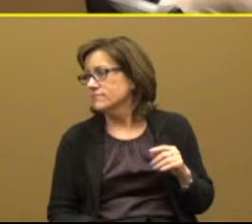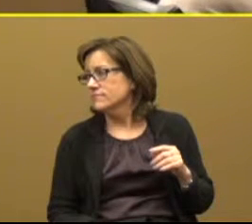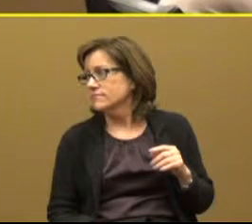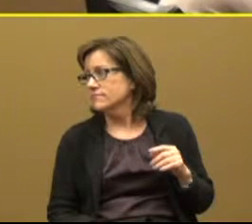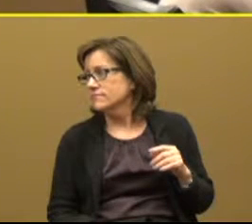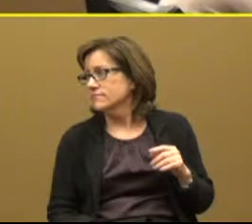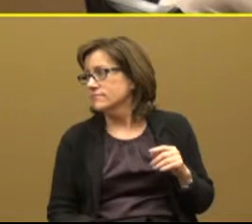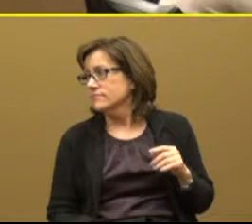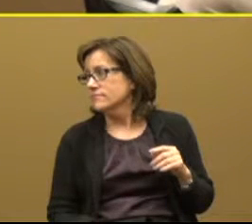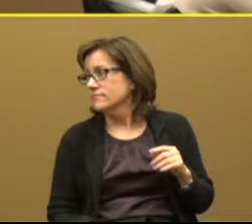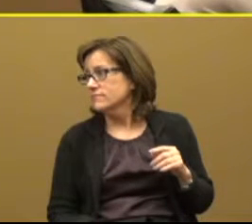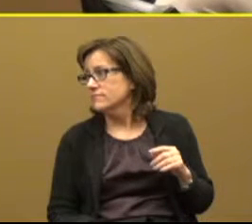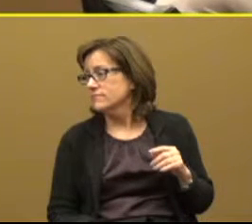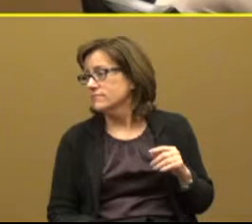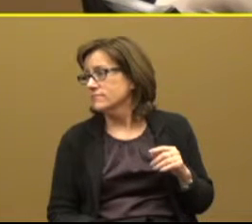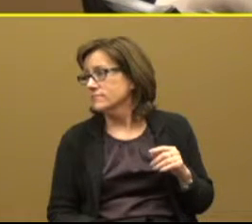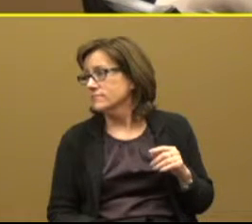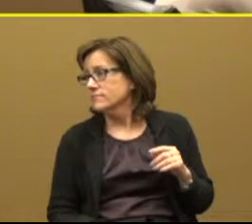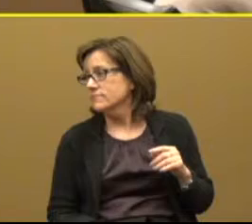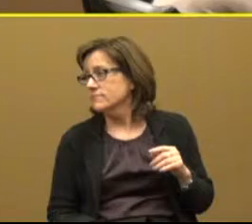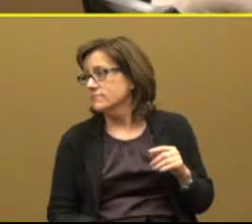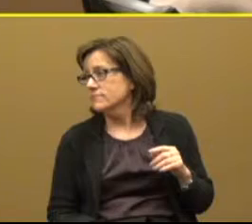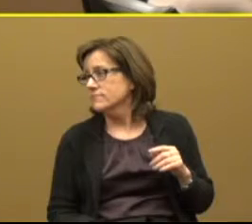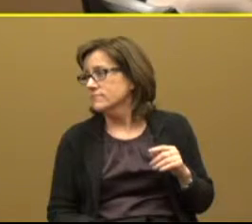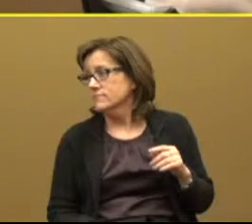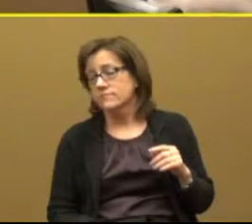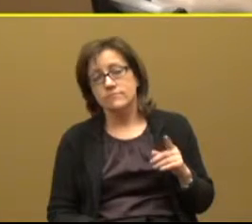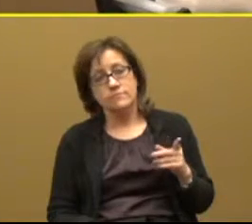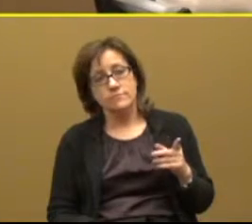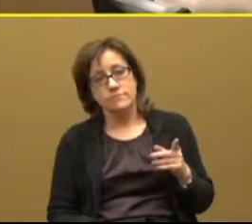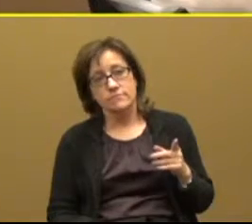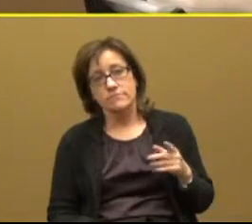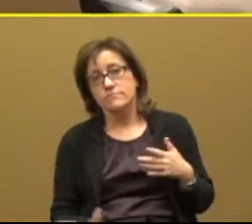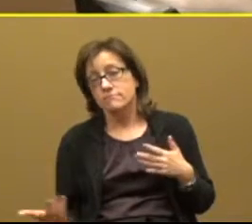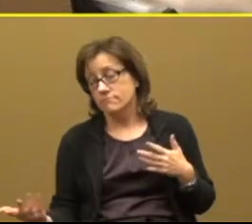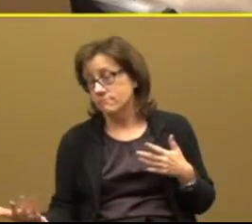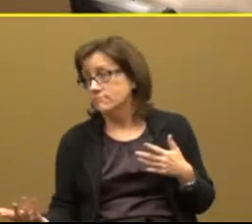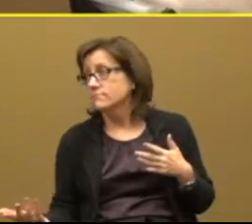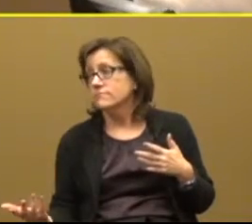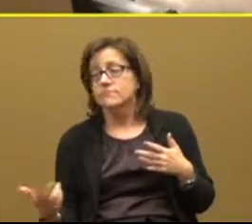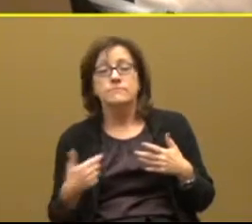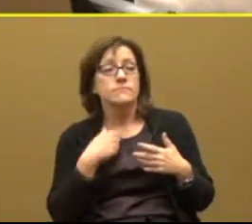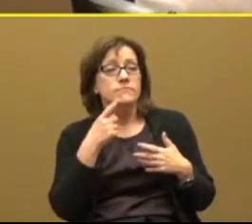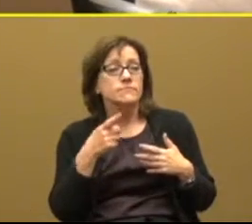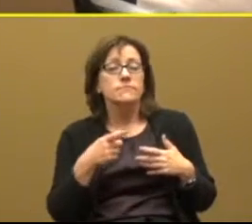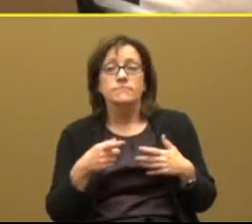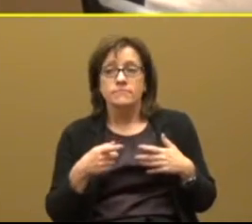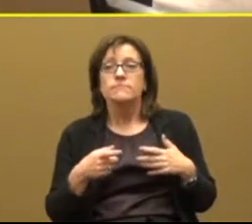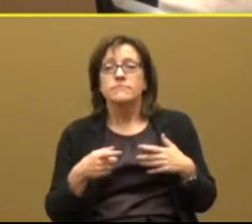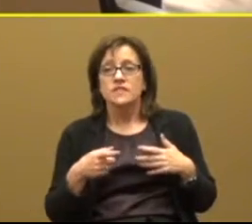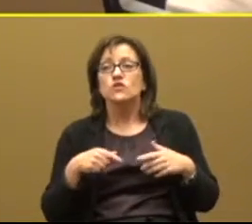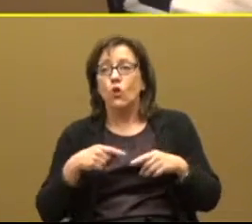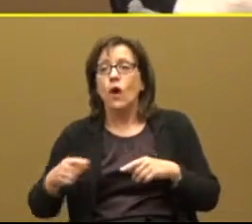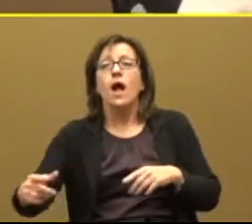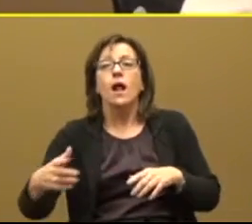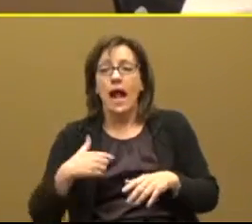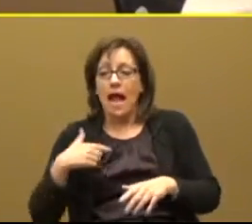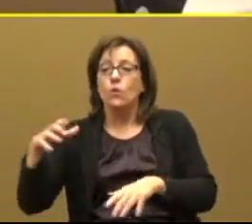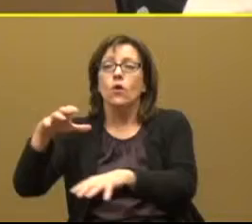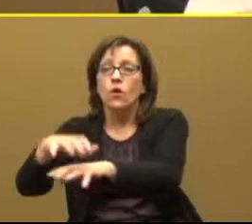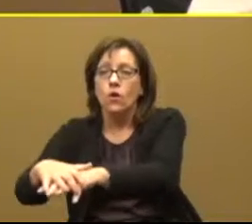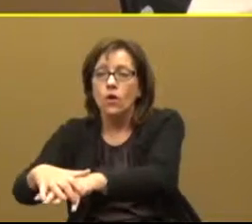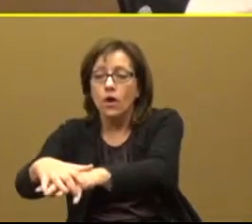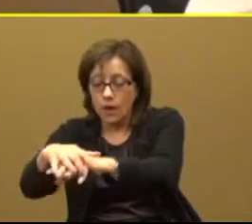say, oh, pretzel, I want pretzel, and I'm going to hand that to her. It's a little bit harder to